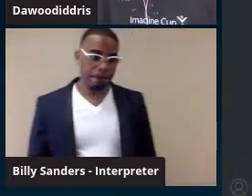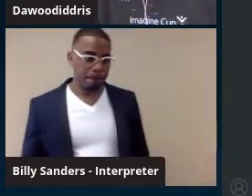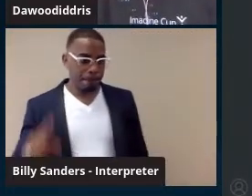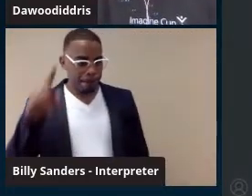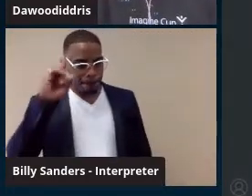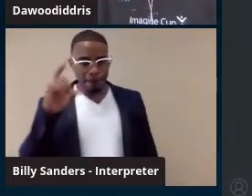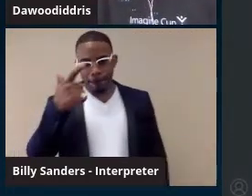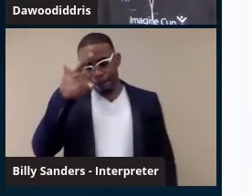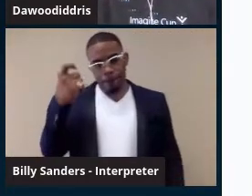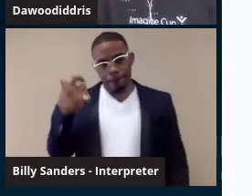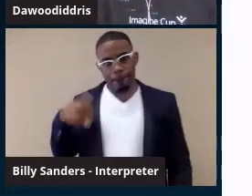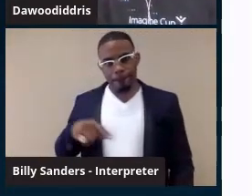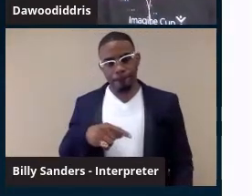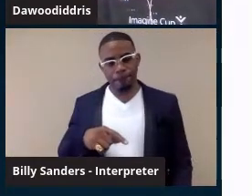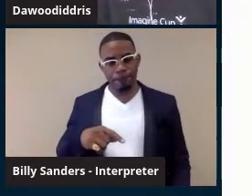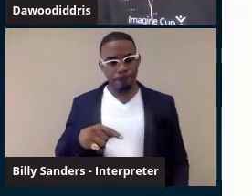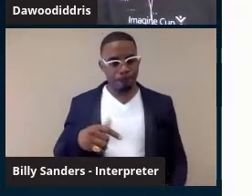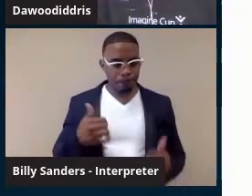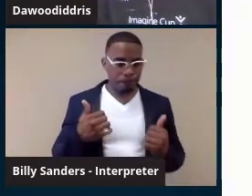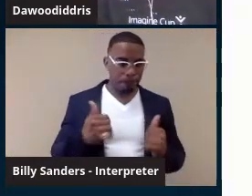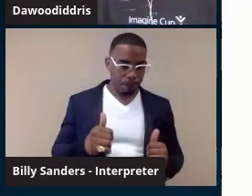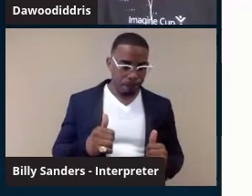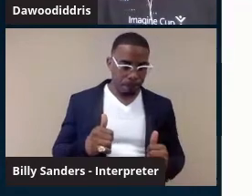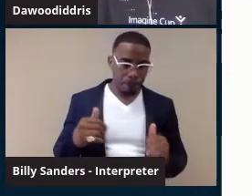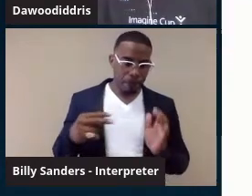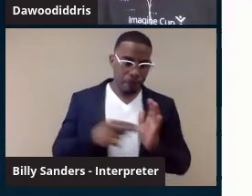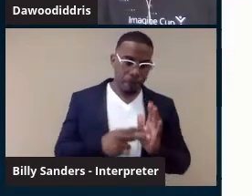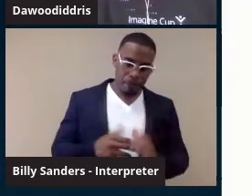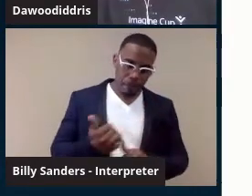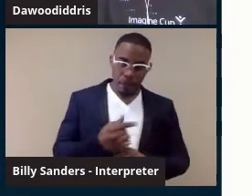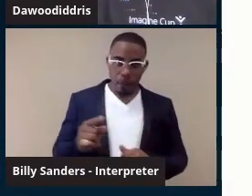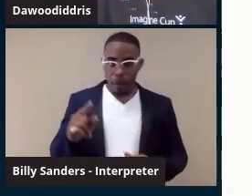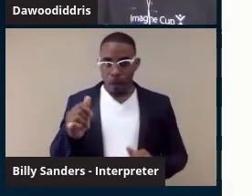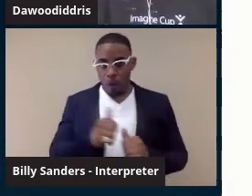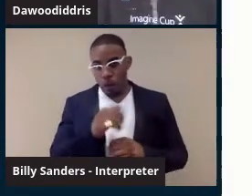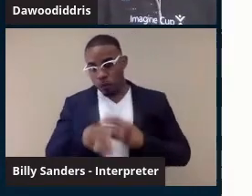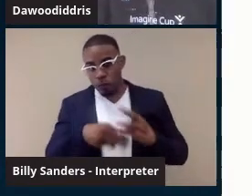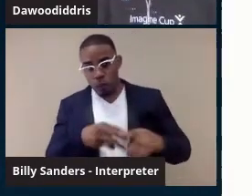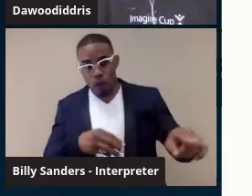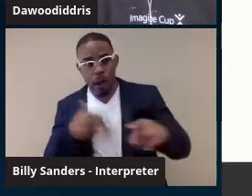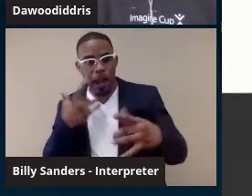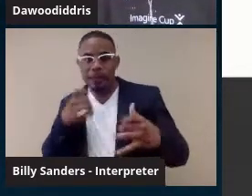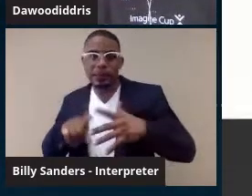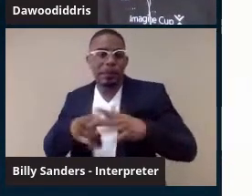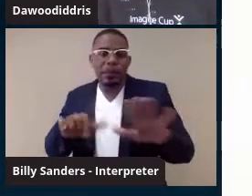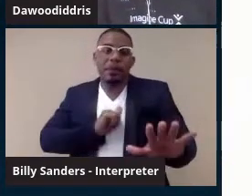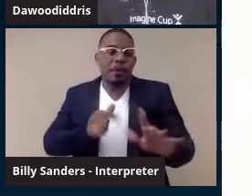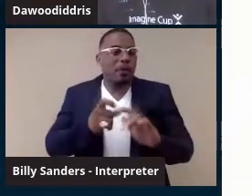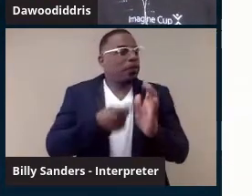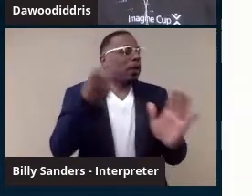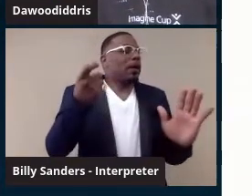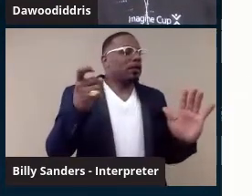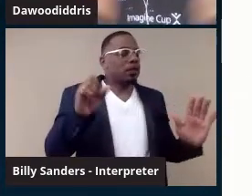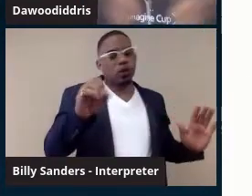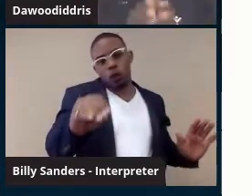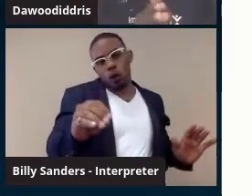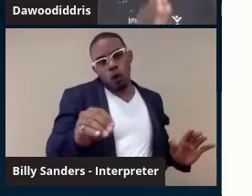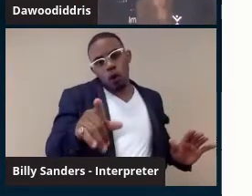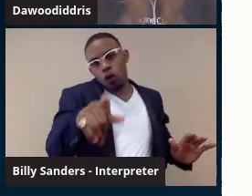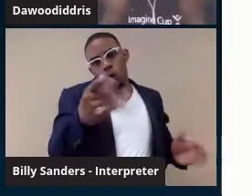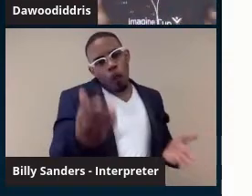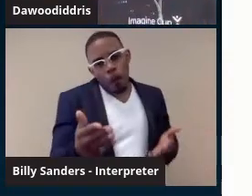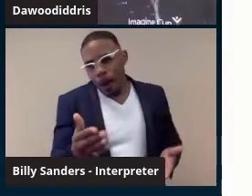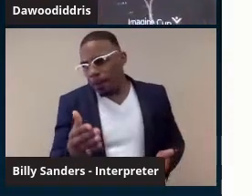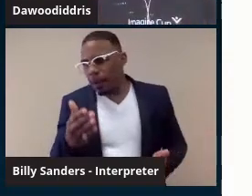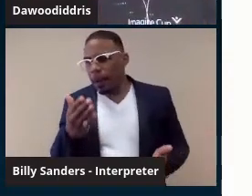just because we are, trying to target everyone within, the world, I'll just begin from scratch, all right? So you